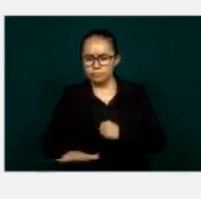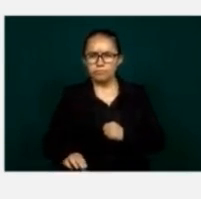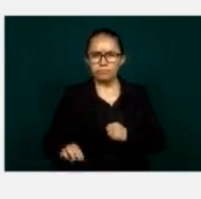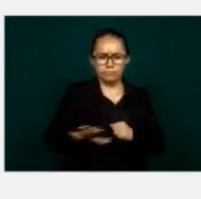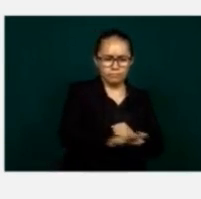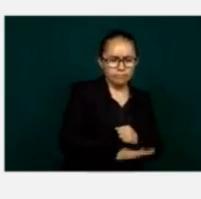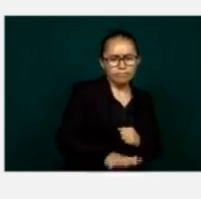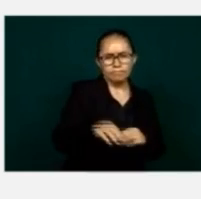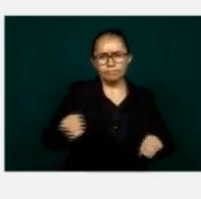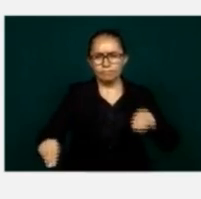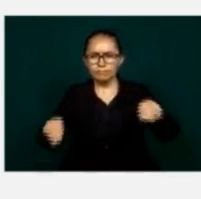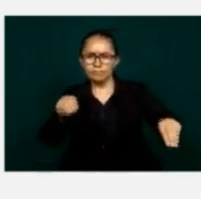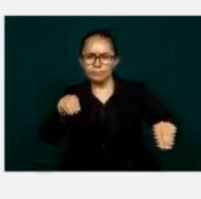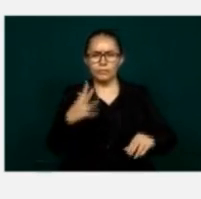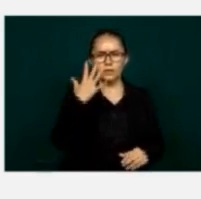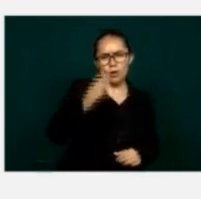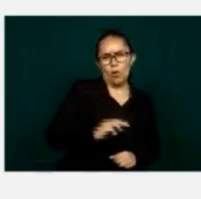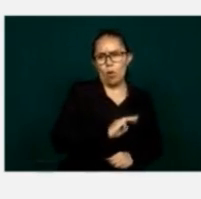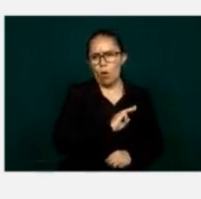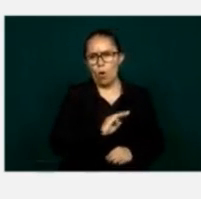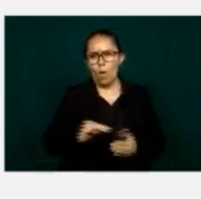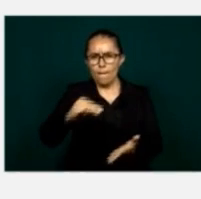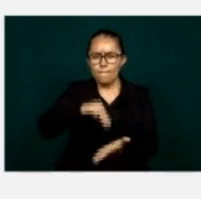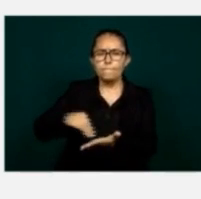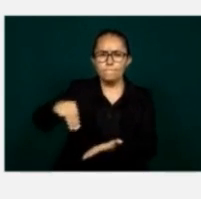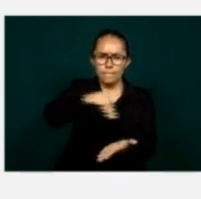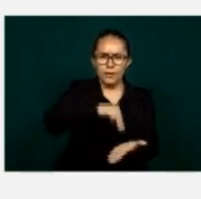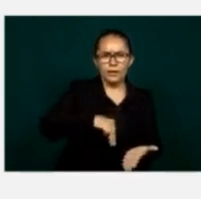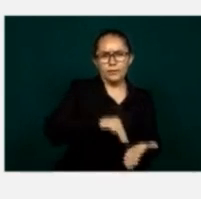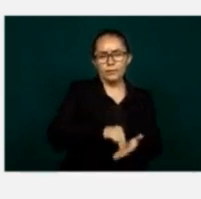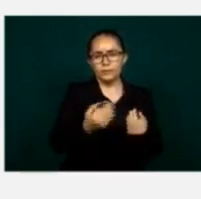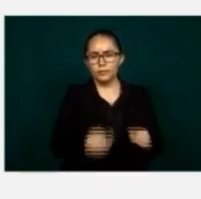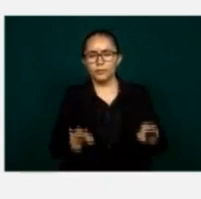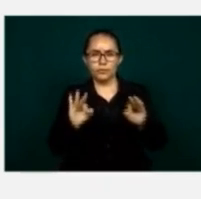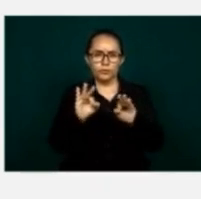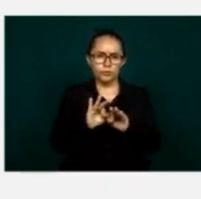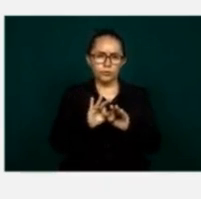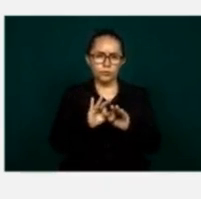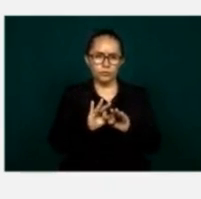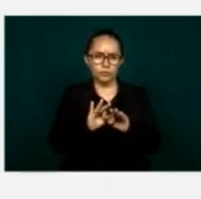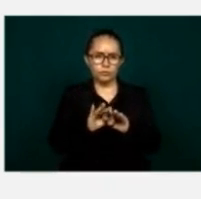9.4, so there is a decrease